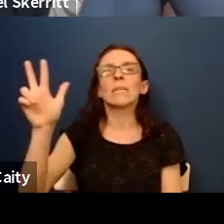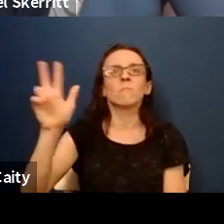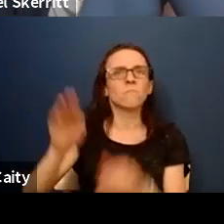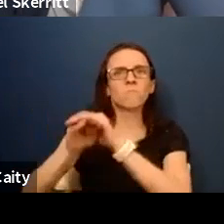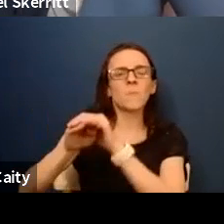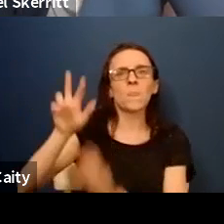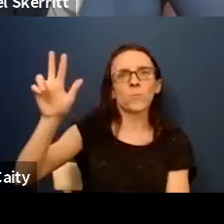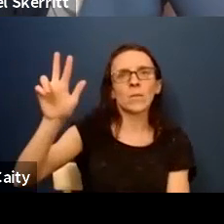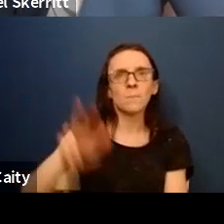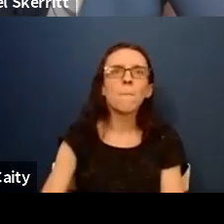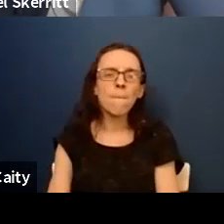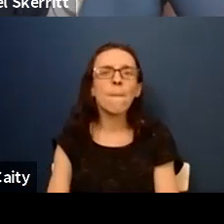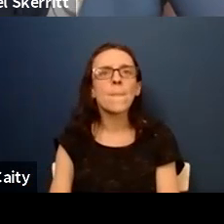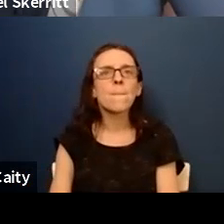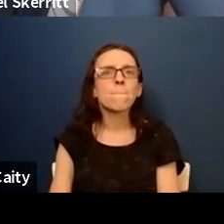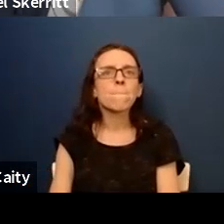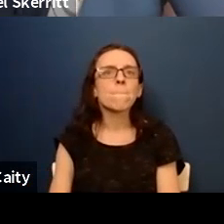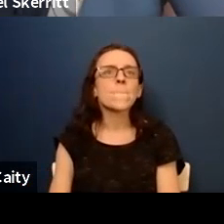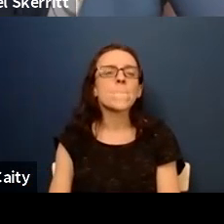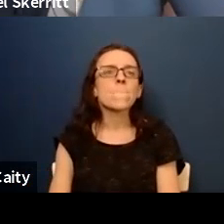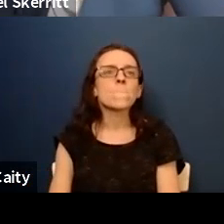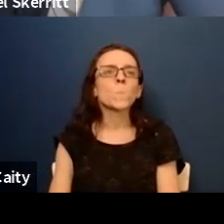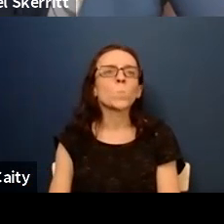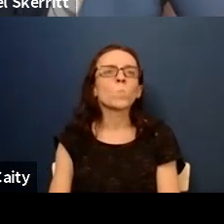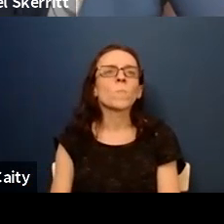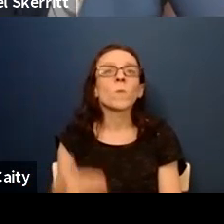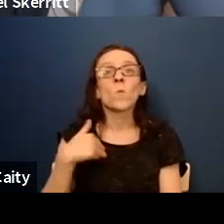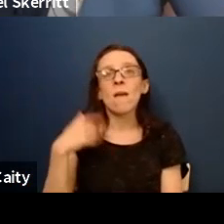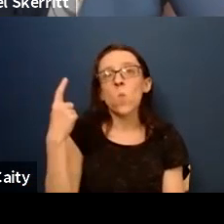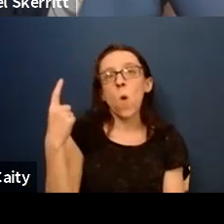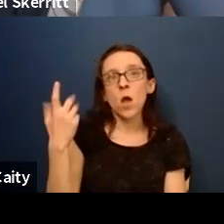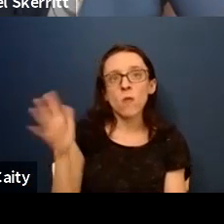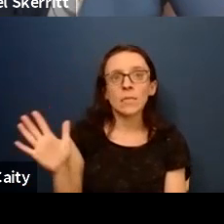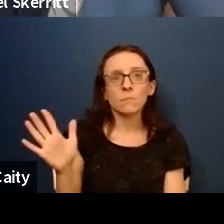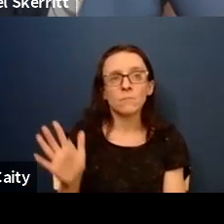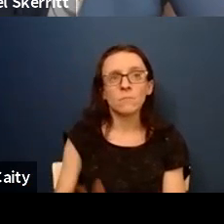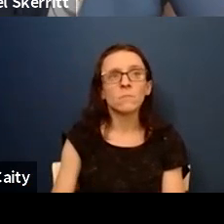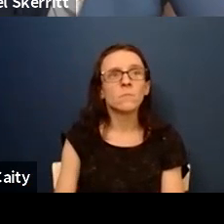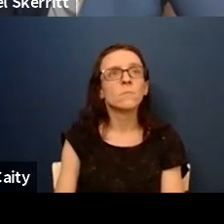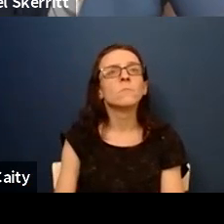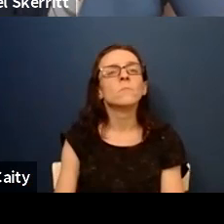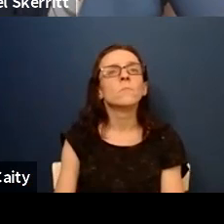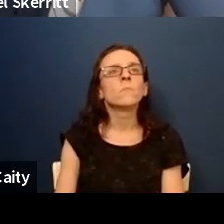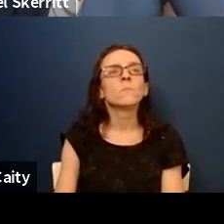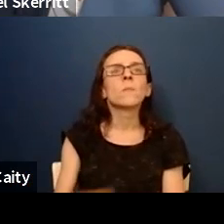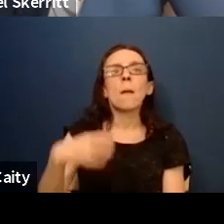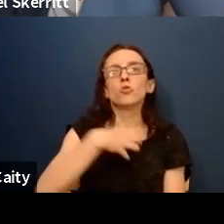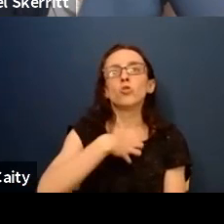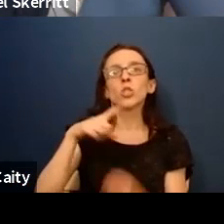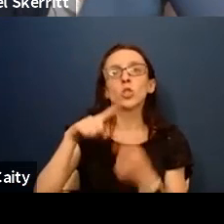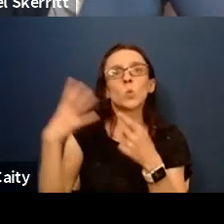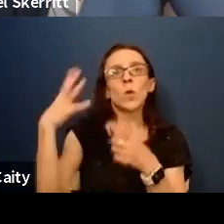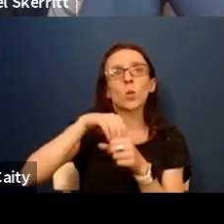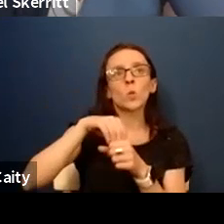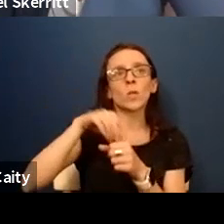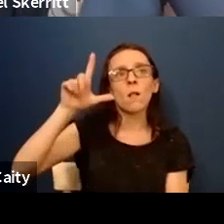3. Okay. So, and we've got 1 in the mix already. Is there an objection to including a lottery